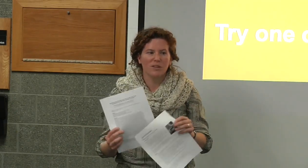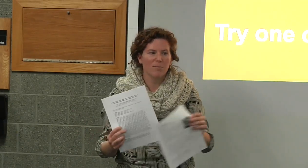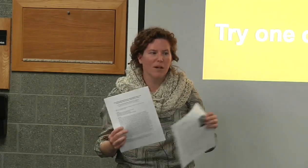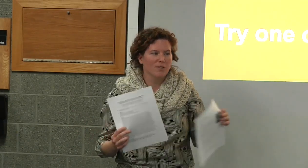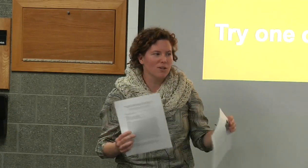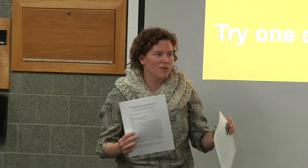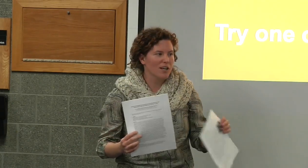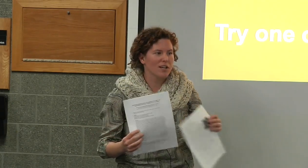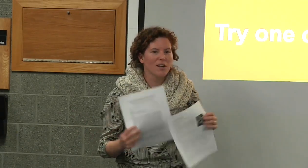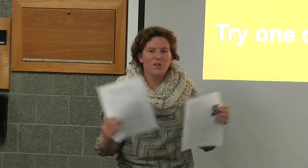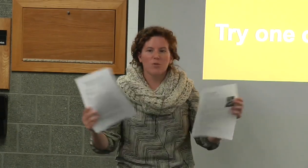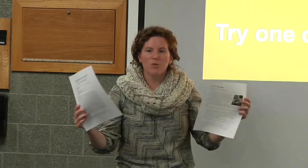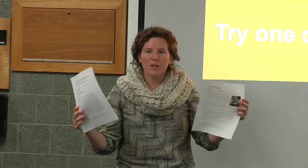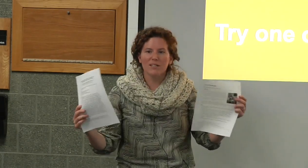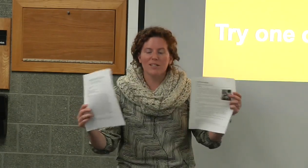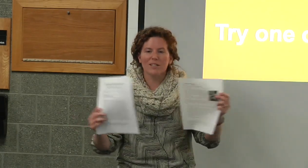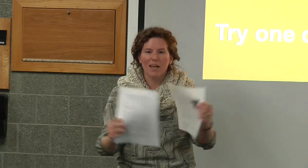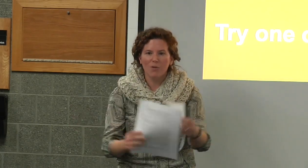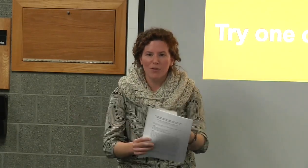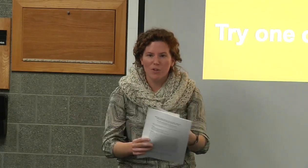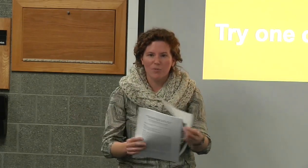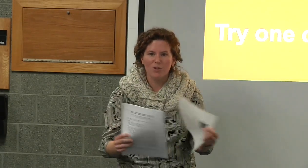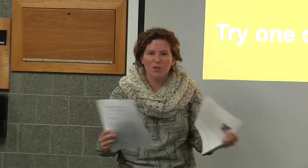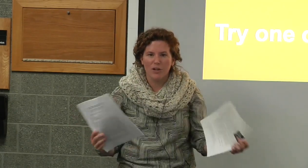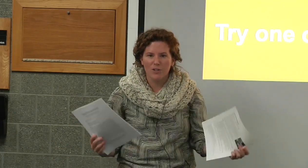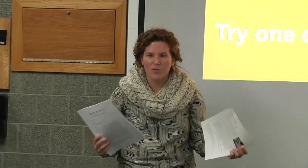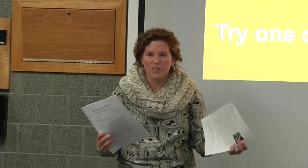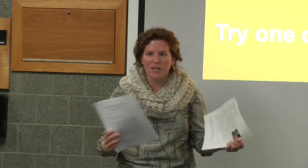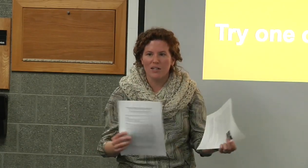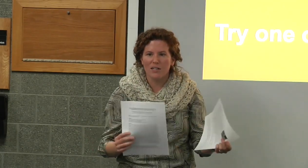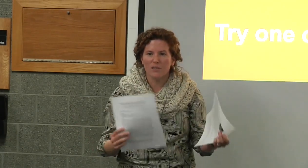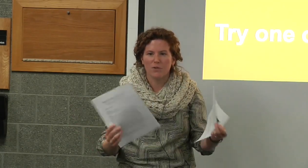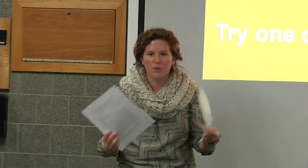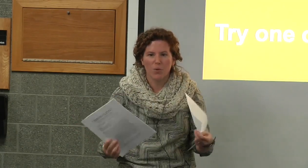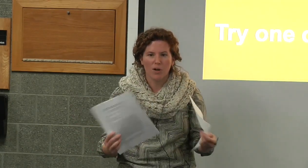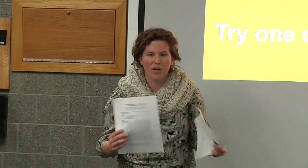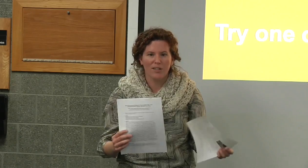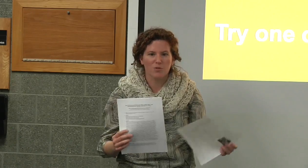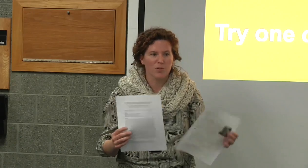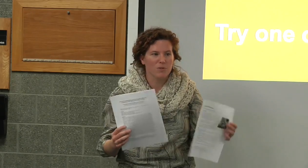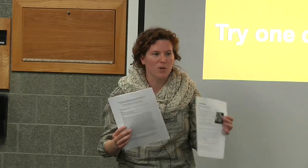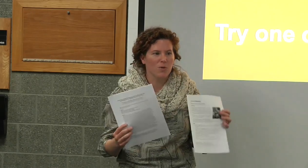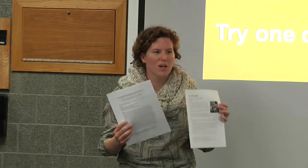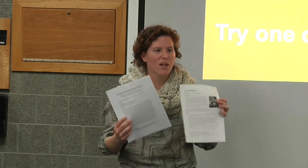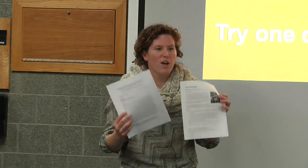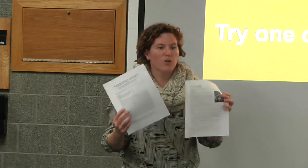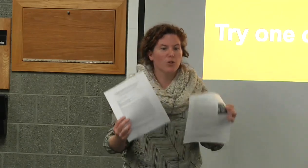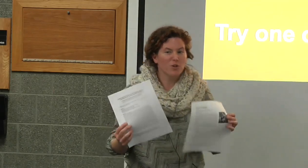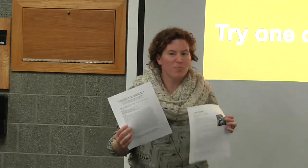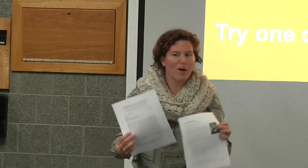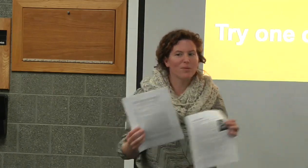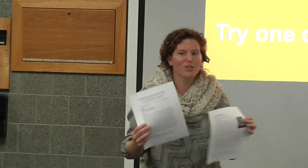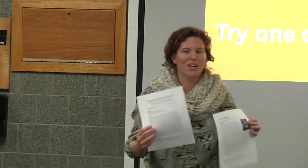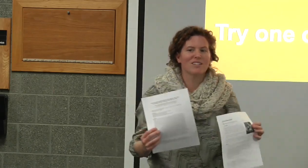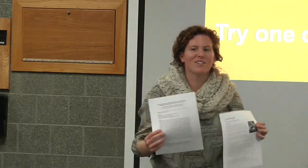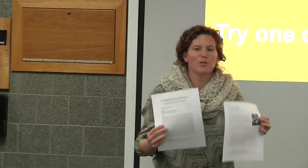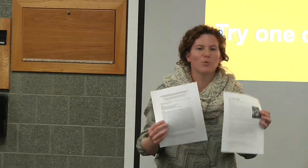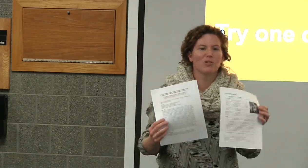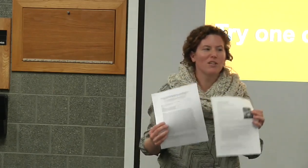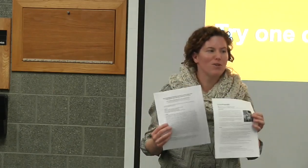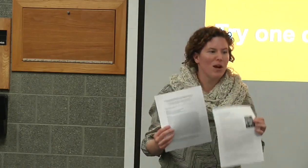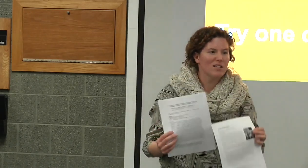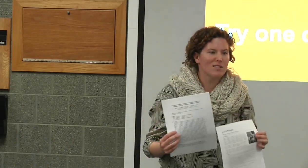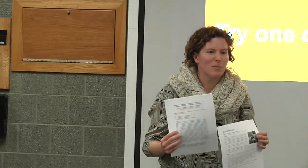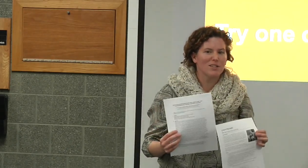your classroom and what they might look like. So you can scale them to your interests and needs for your classroom. So good published